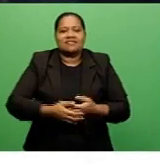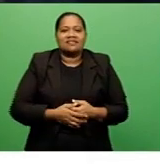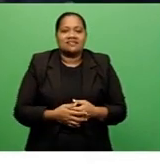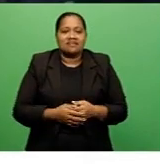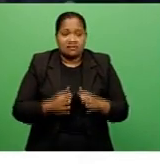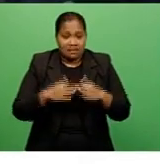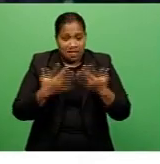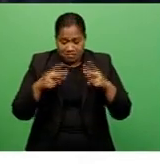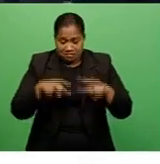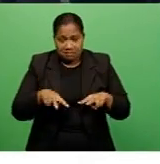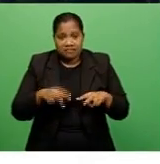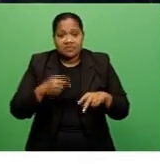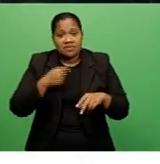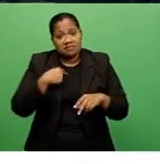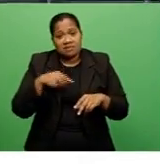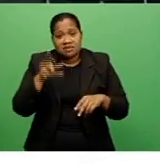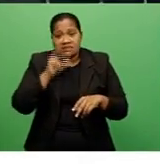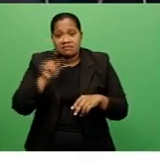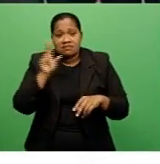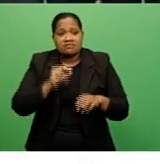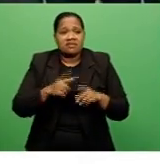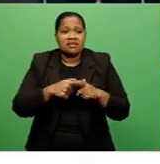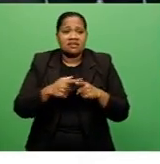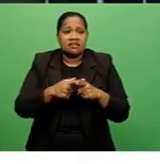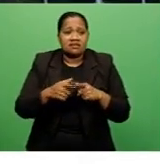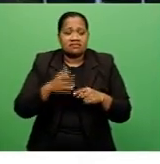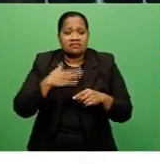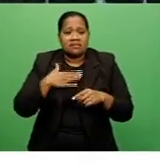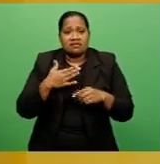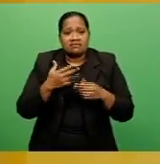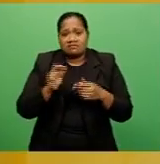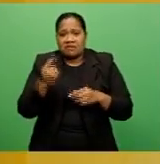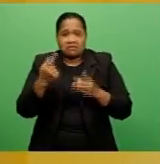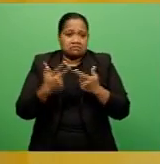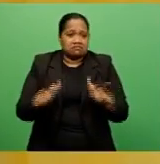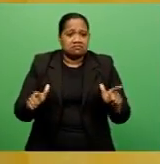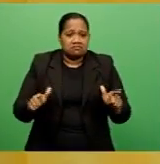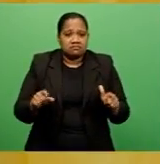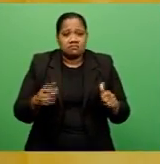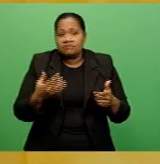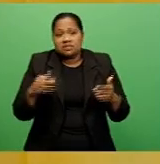it now. You know, I'm speaking like English is my first lingo, but still,